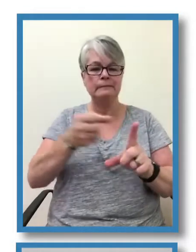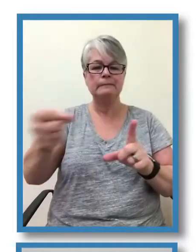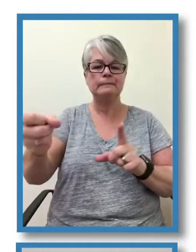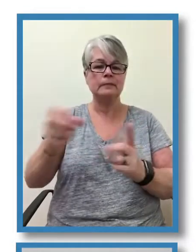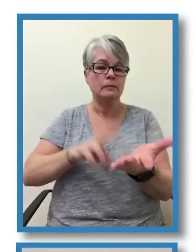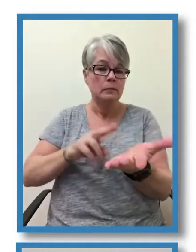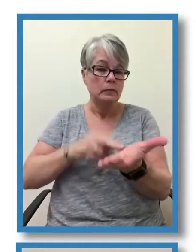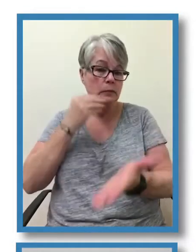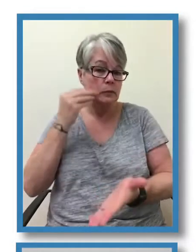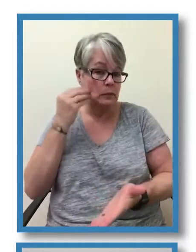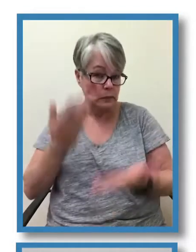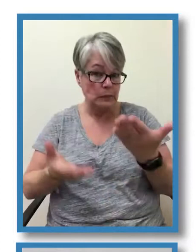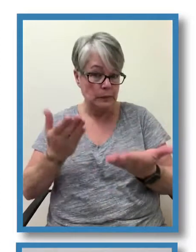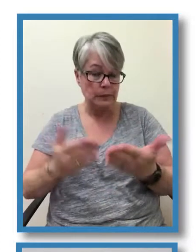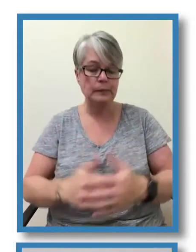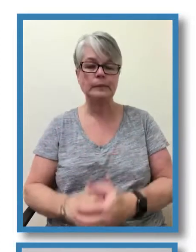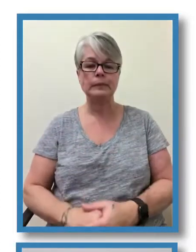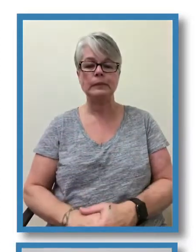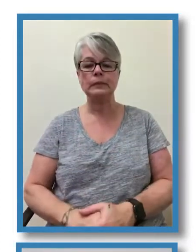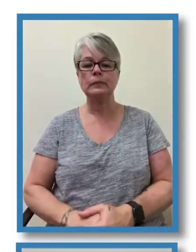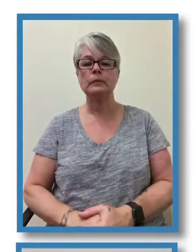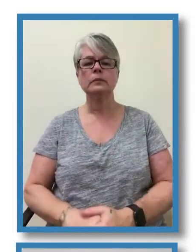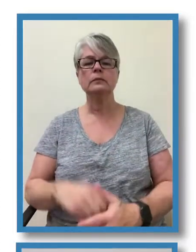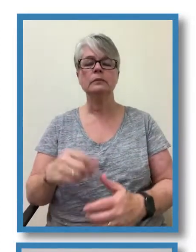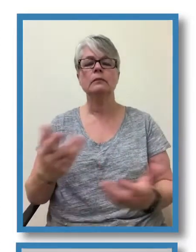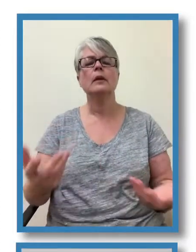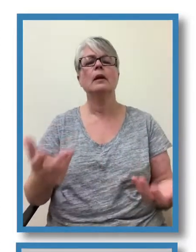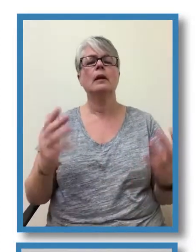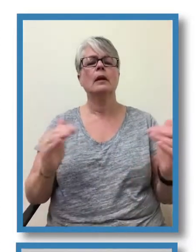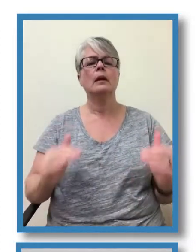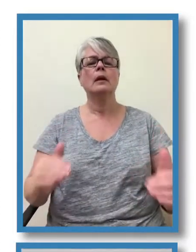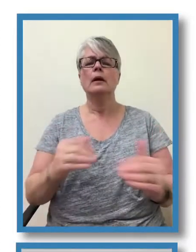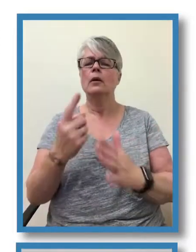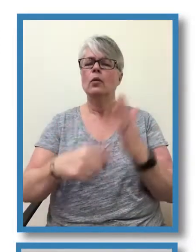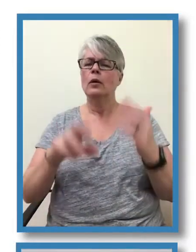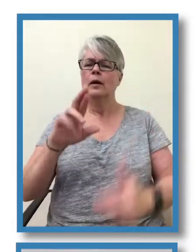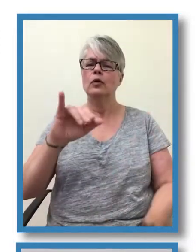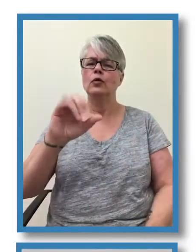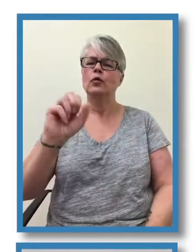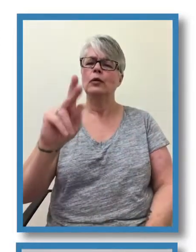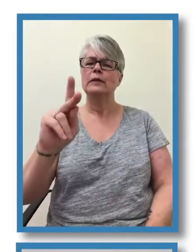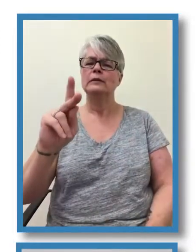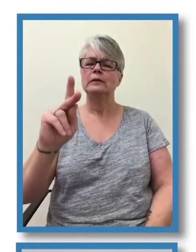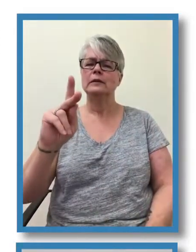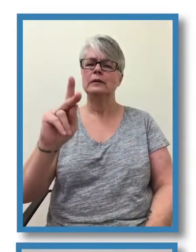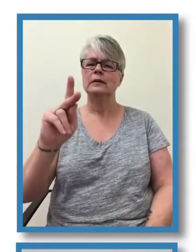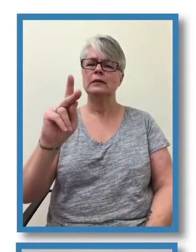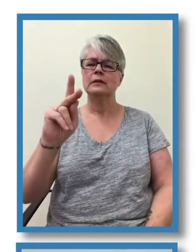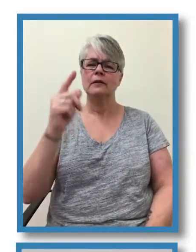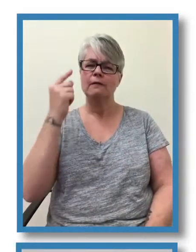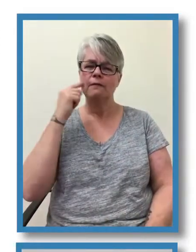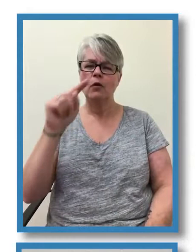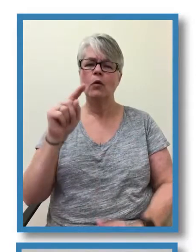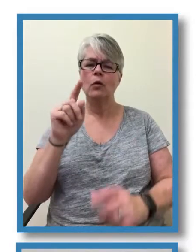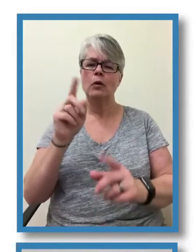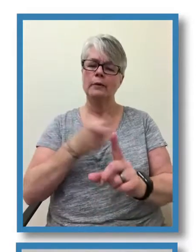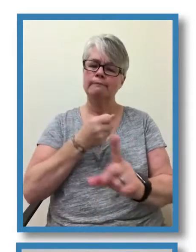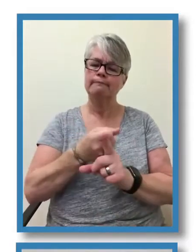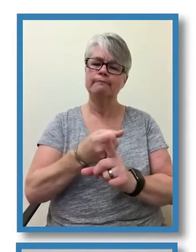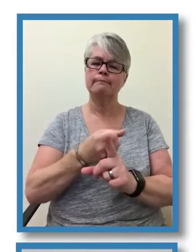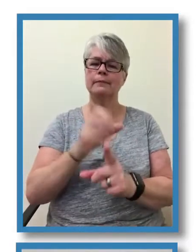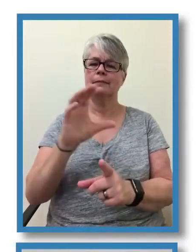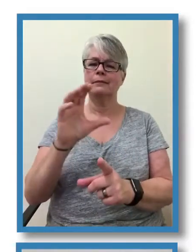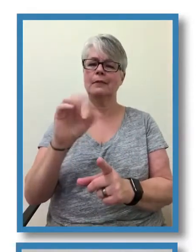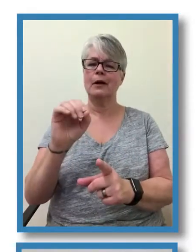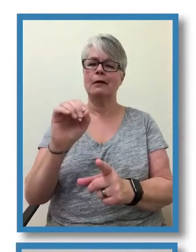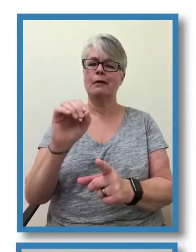are things on the left side are the things that we can't really change, with the caveat that